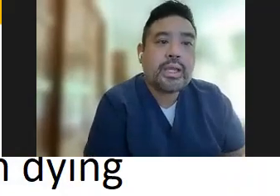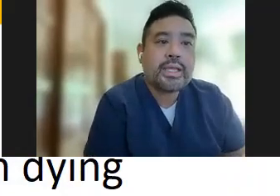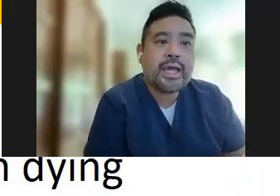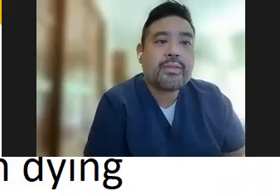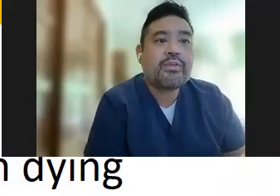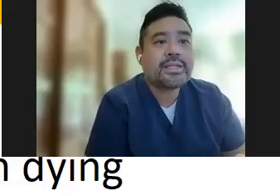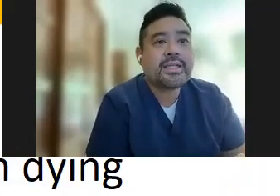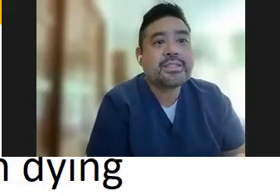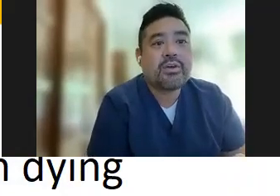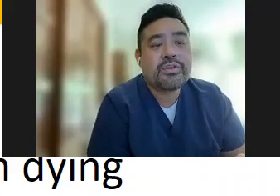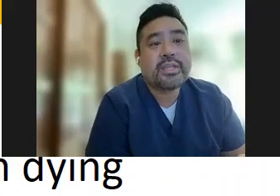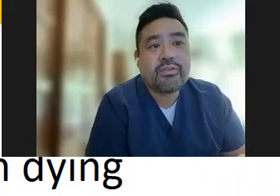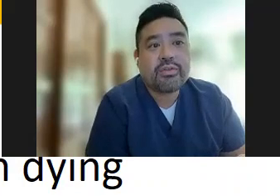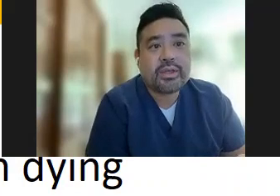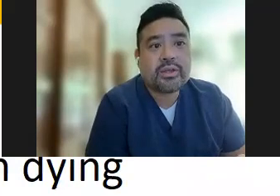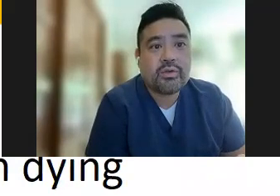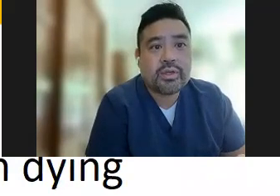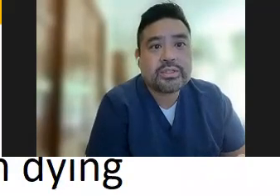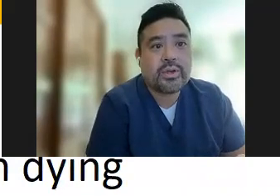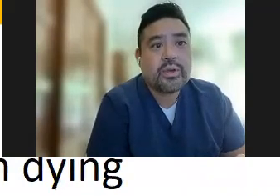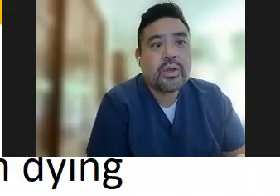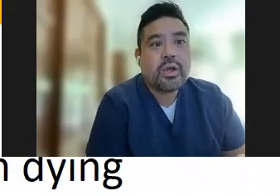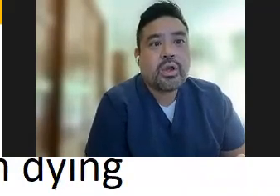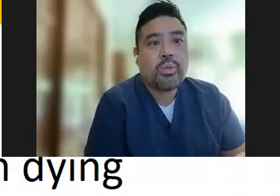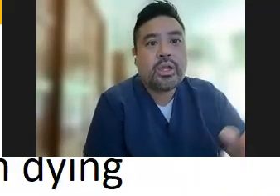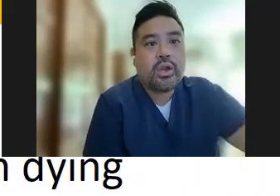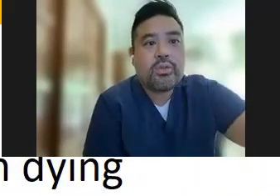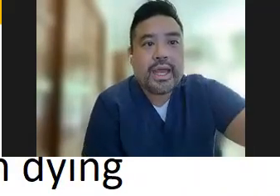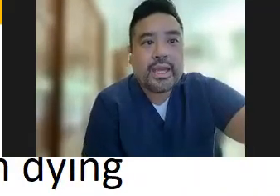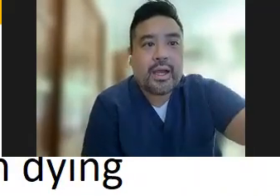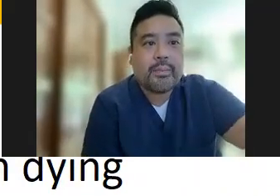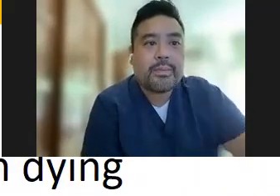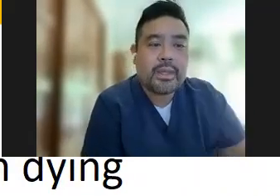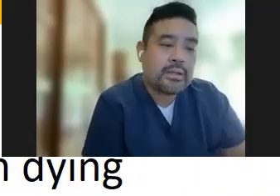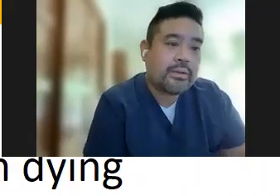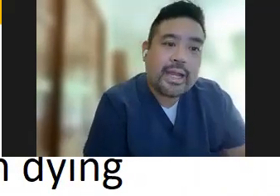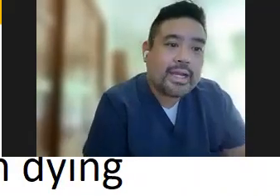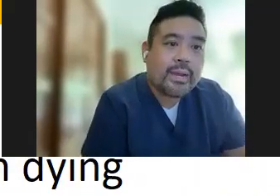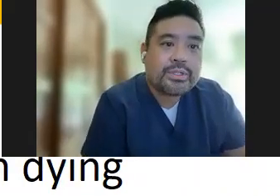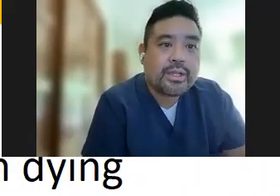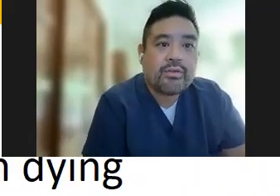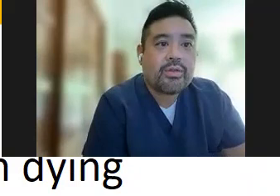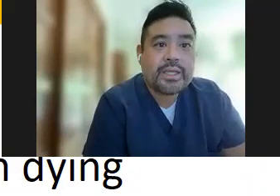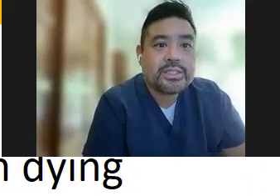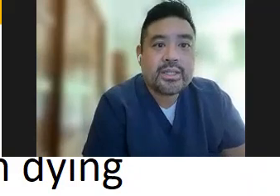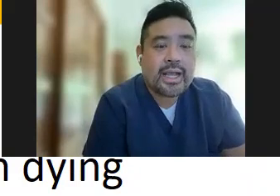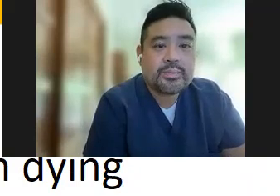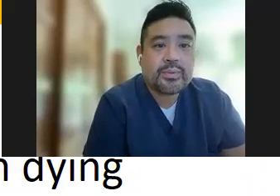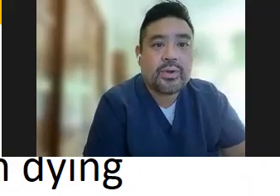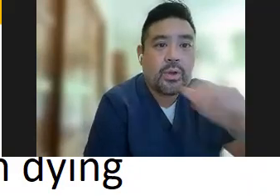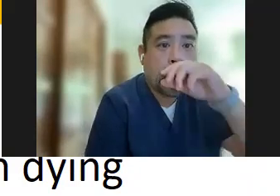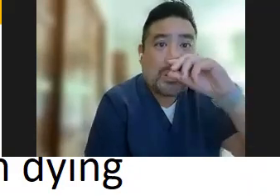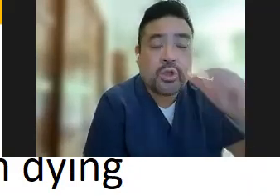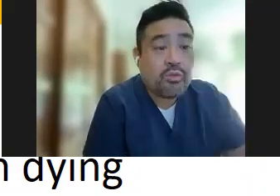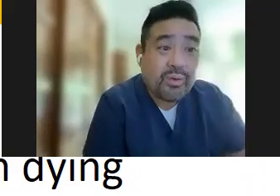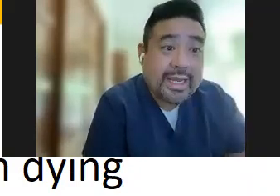So one is that the vaccine itself is safer than COVID. So we know that 99% of all the patients in the